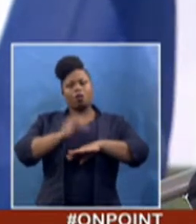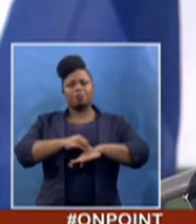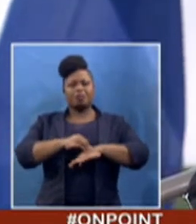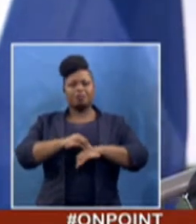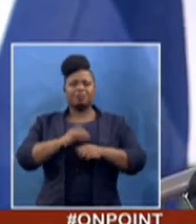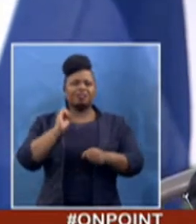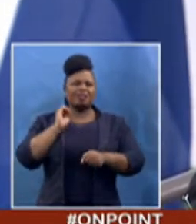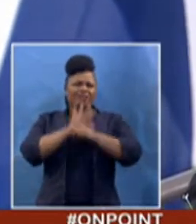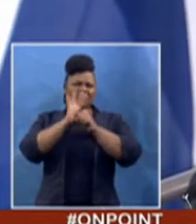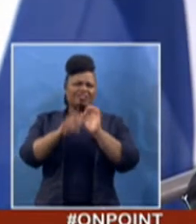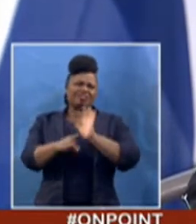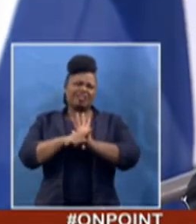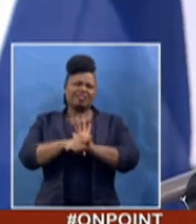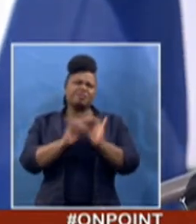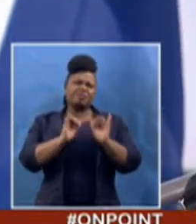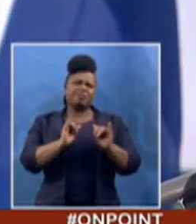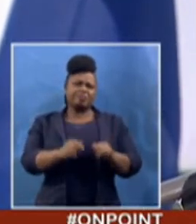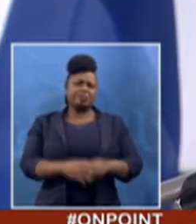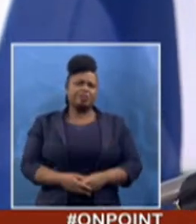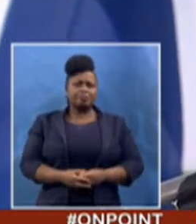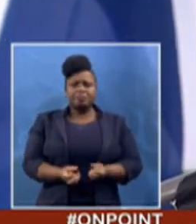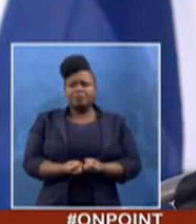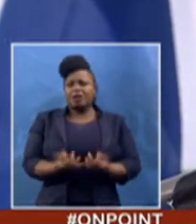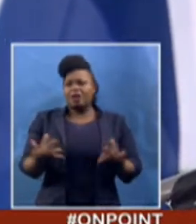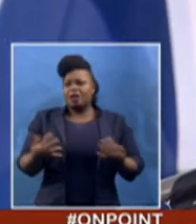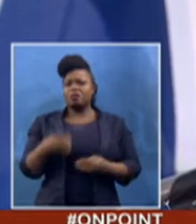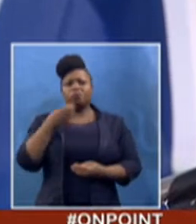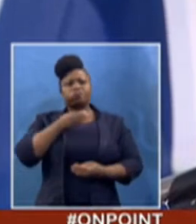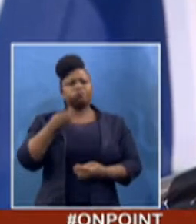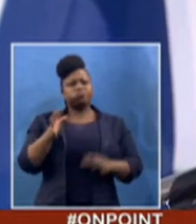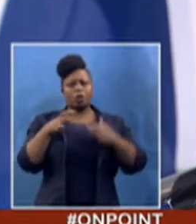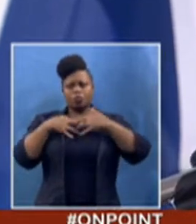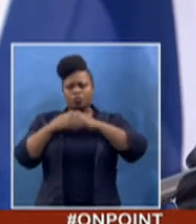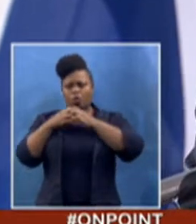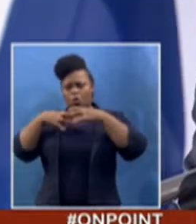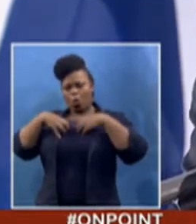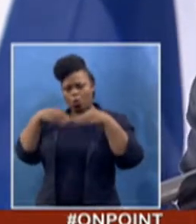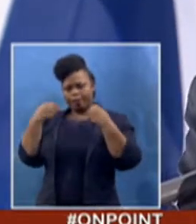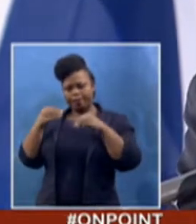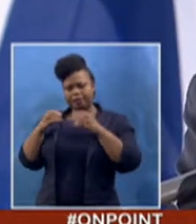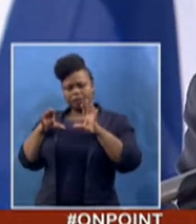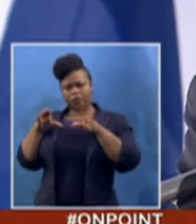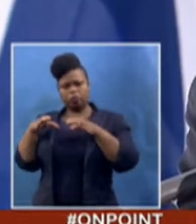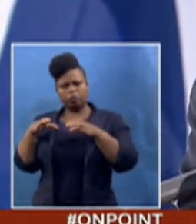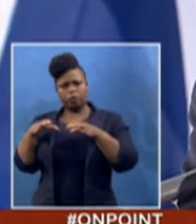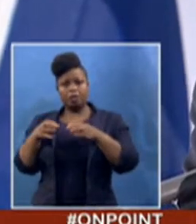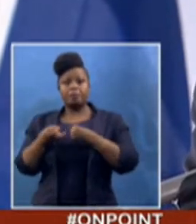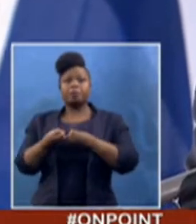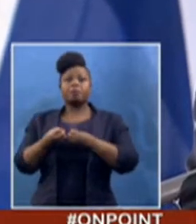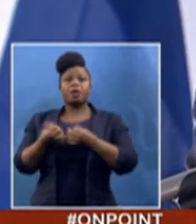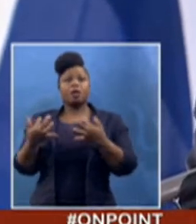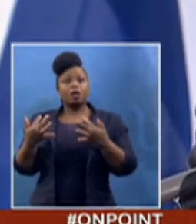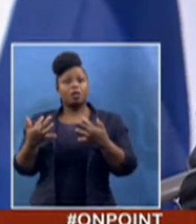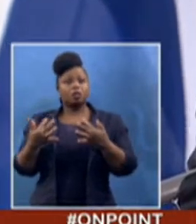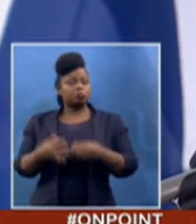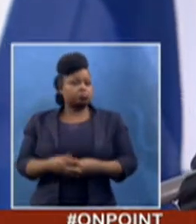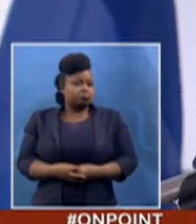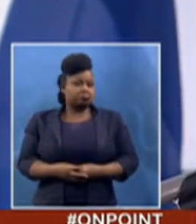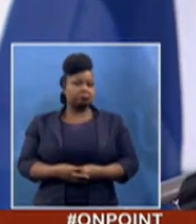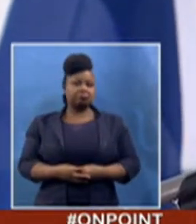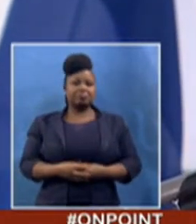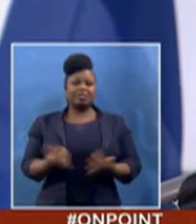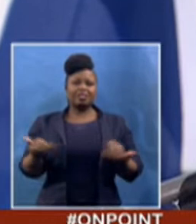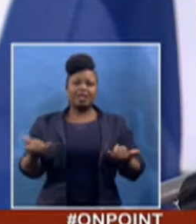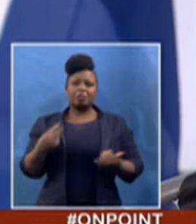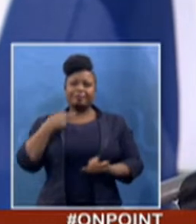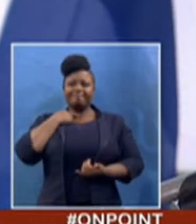Bao ba di business ba na le di business tsa bona, ba bangata ba bona ba fumane hore ba